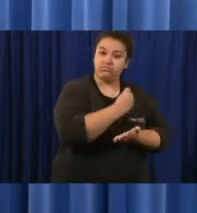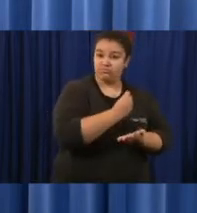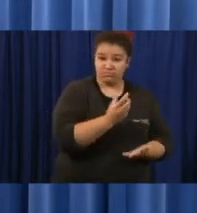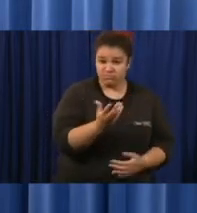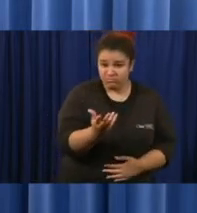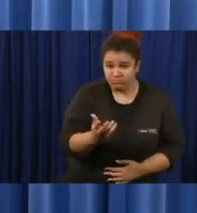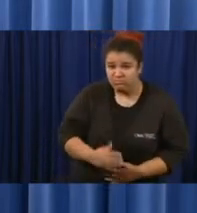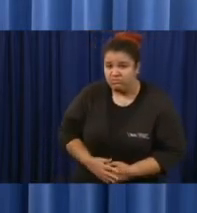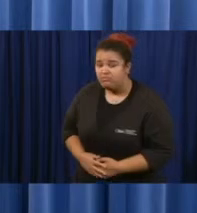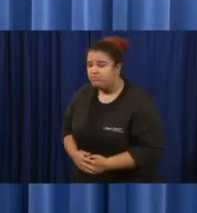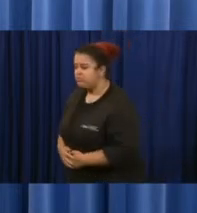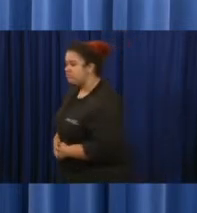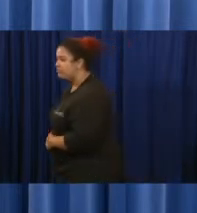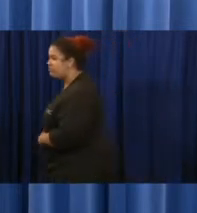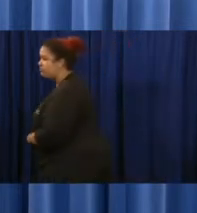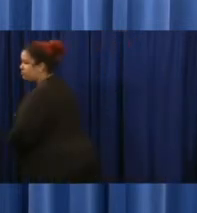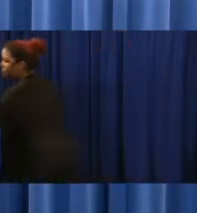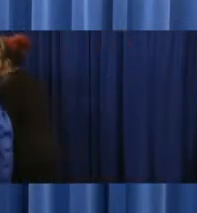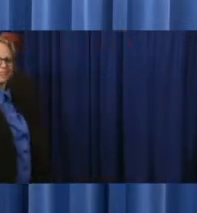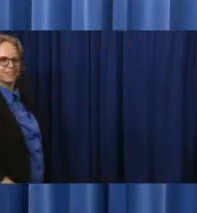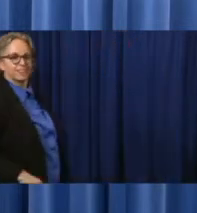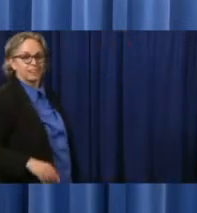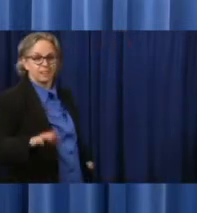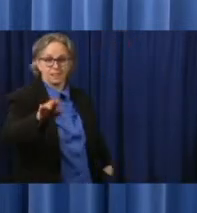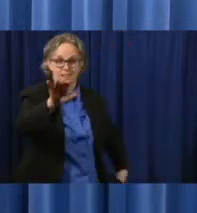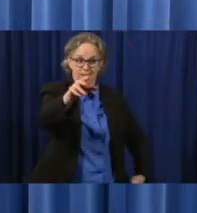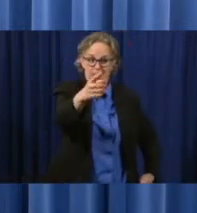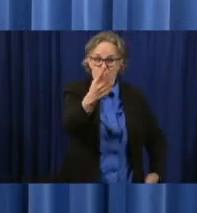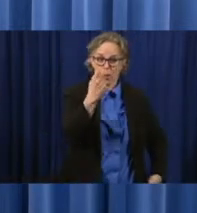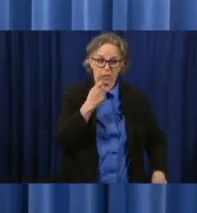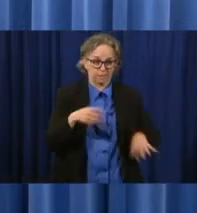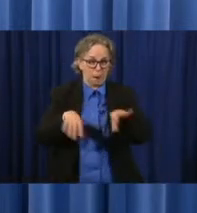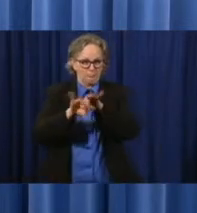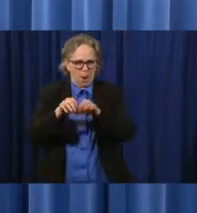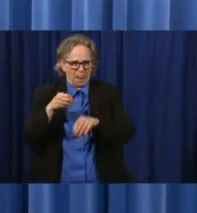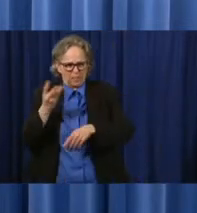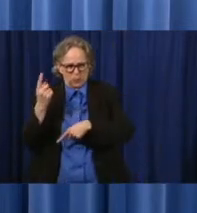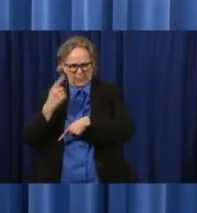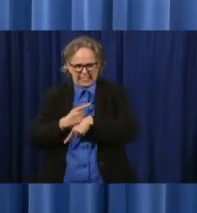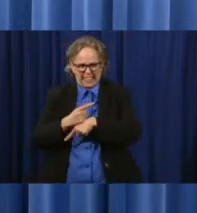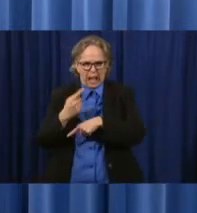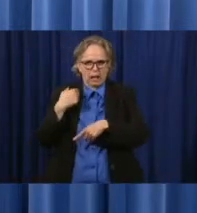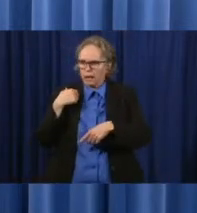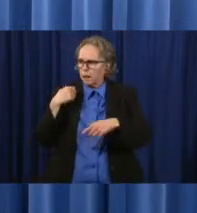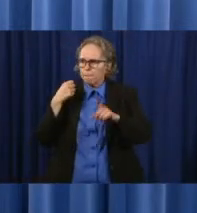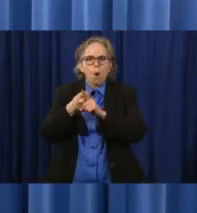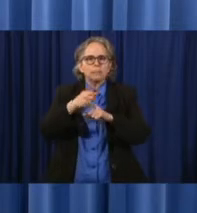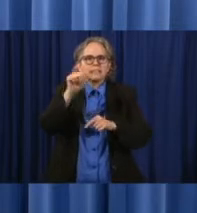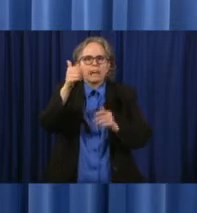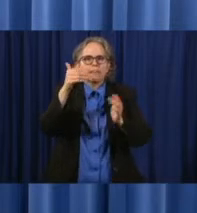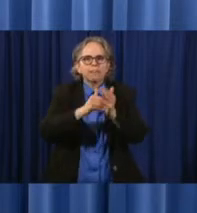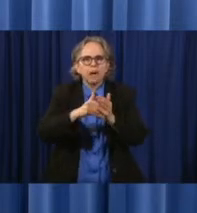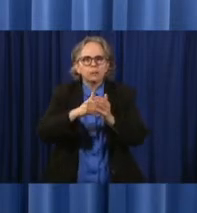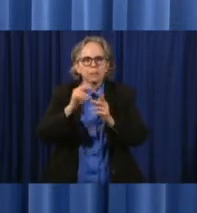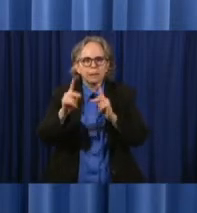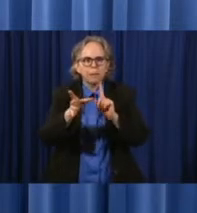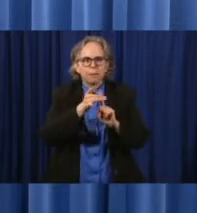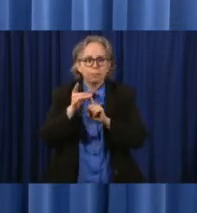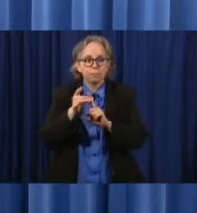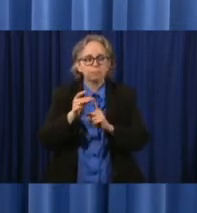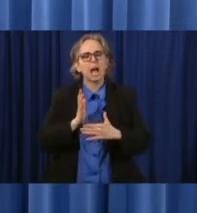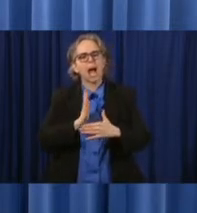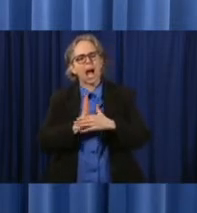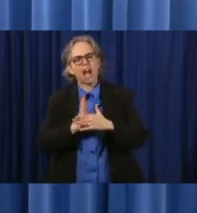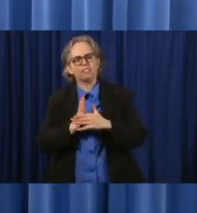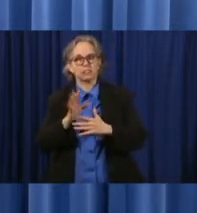Very important. We did hit 10,000 a couple days ago. We're now averaging over 9,000 a day. I